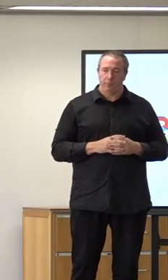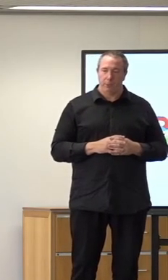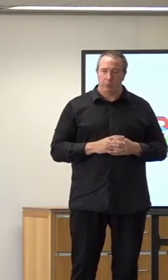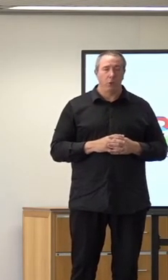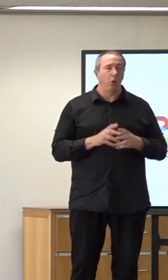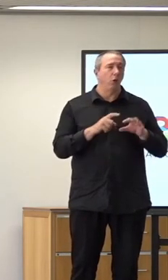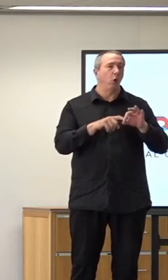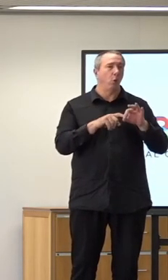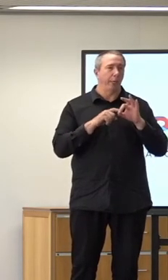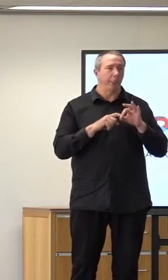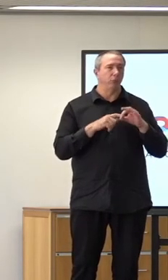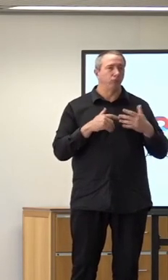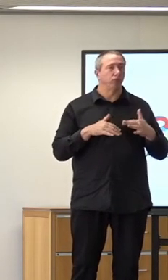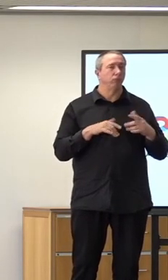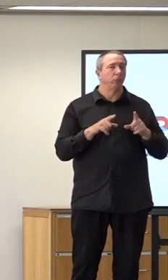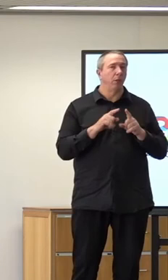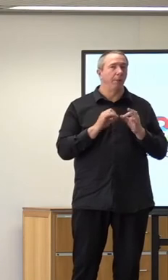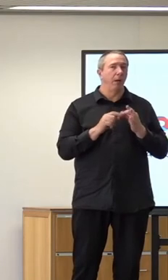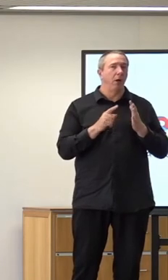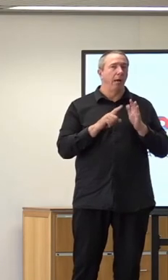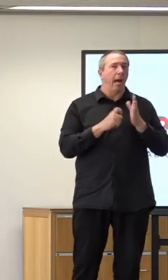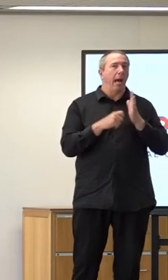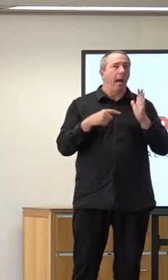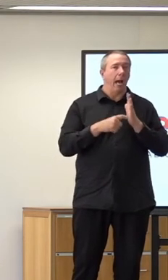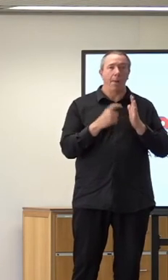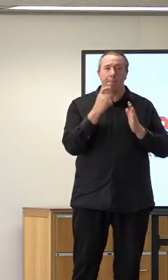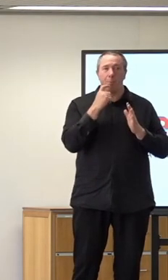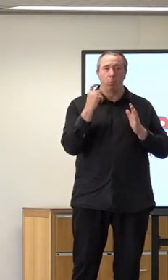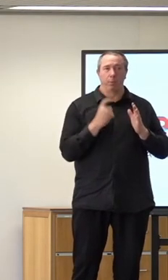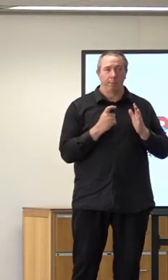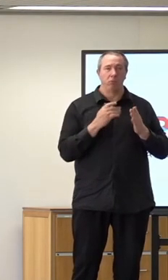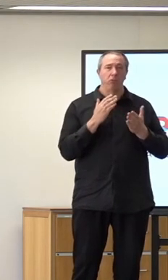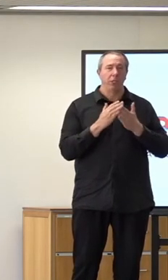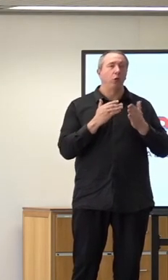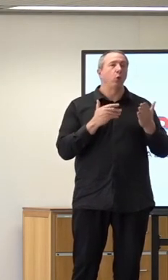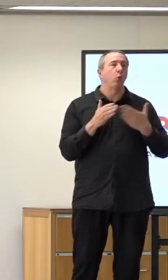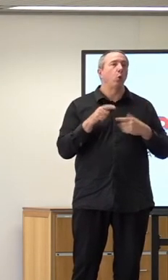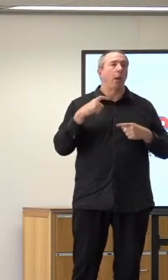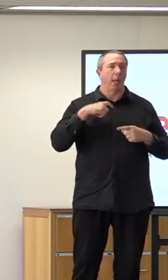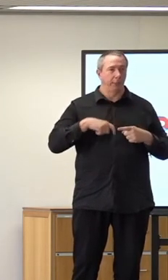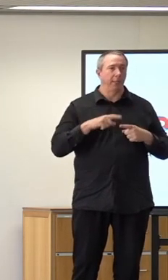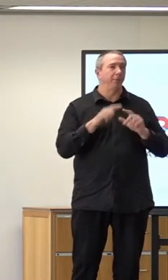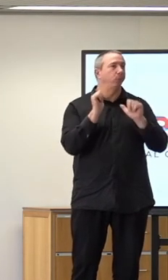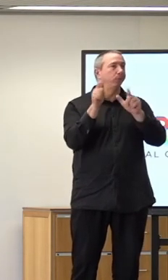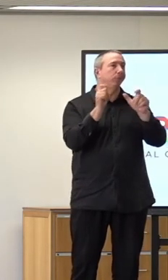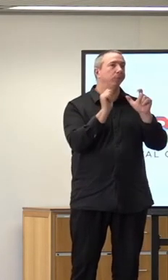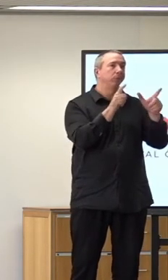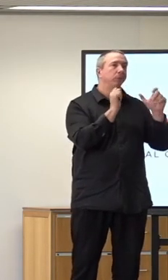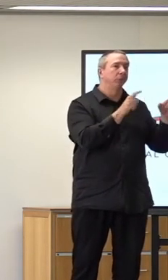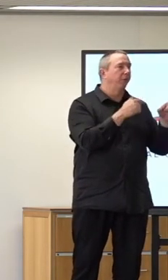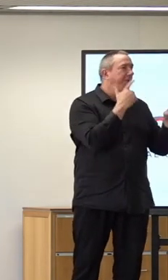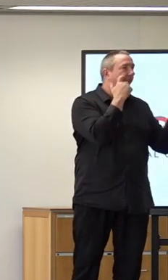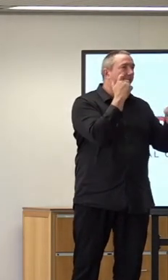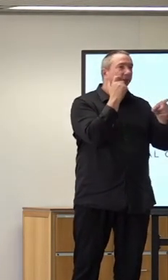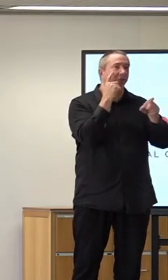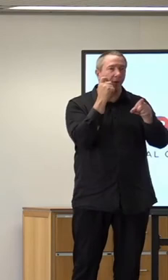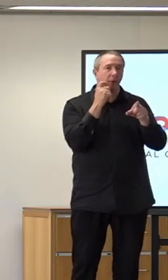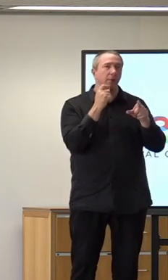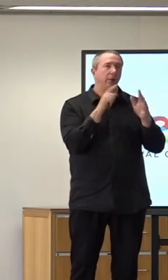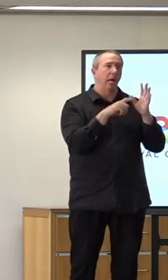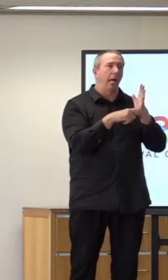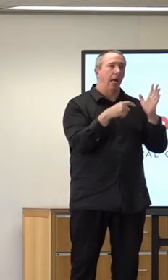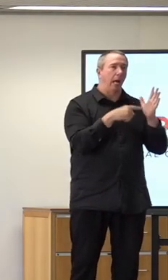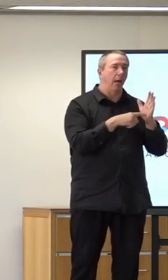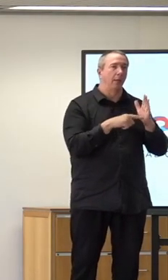I guess traditionally, as an art museum, it's the role of the curators to go out and, and find this work and